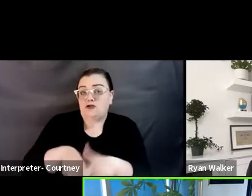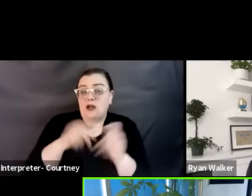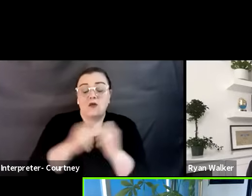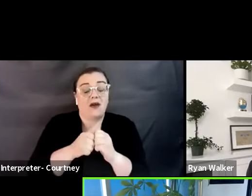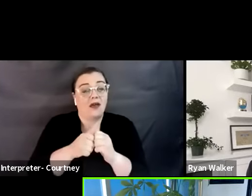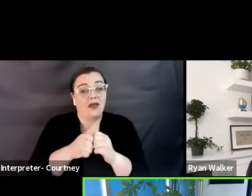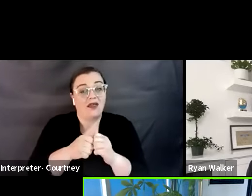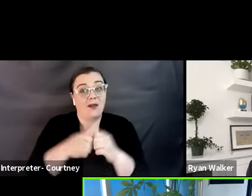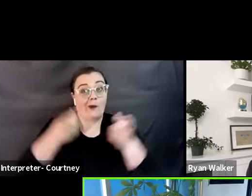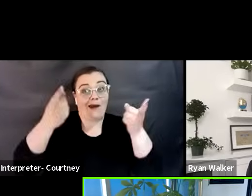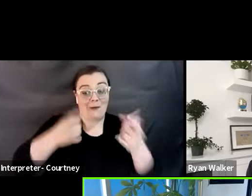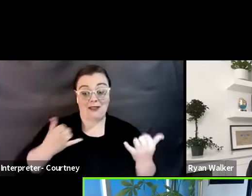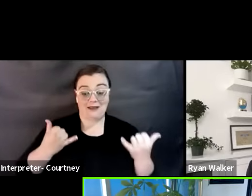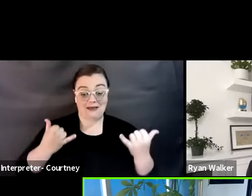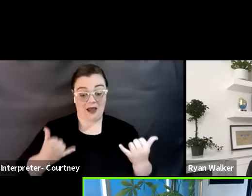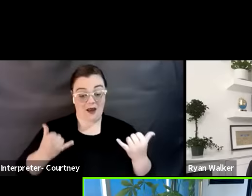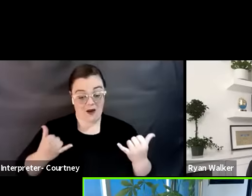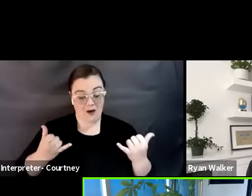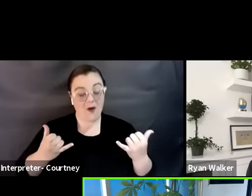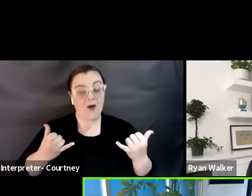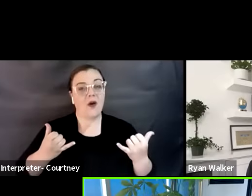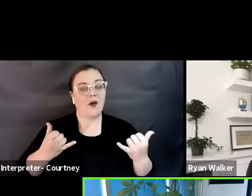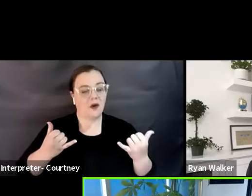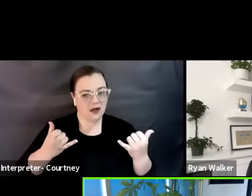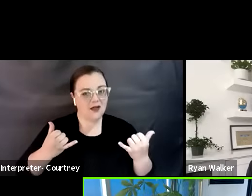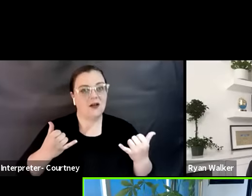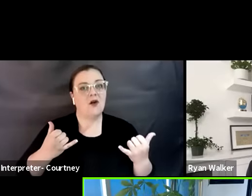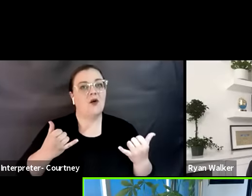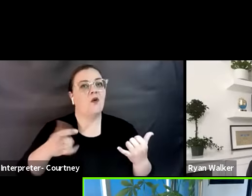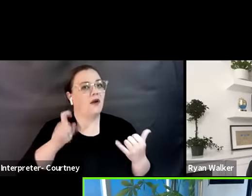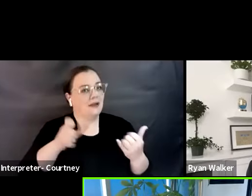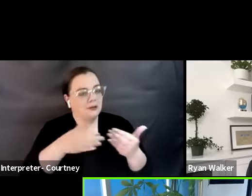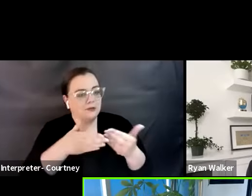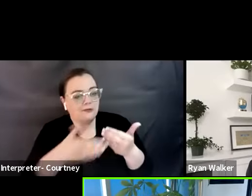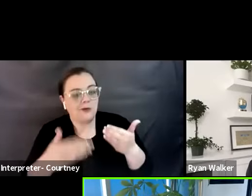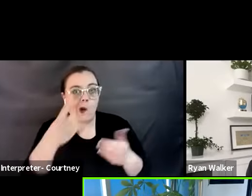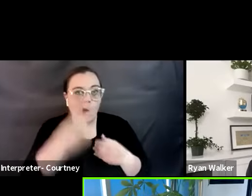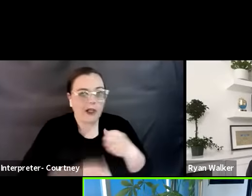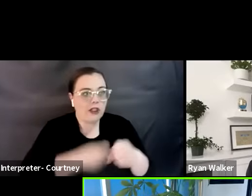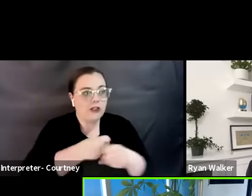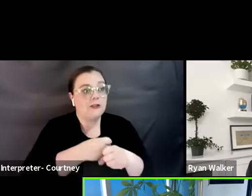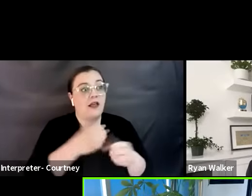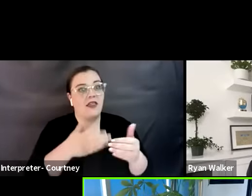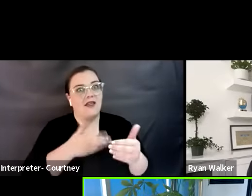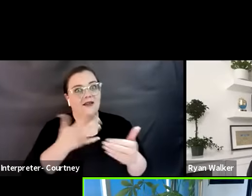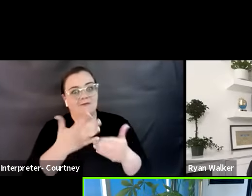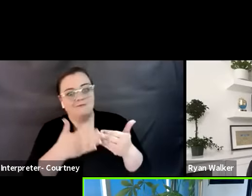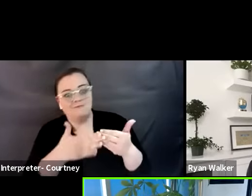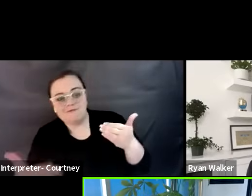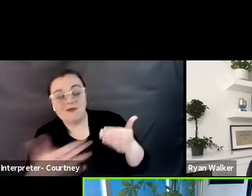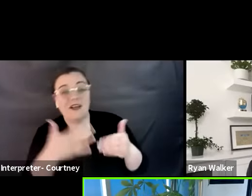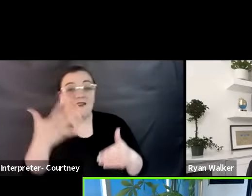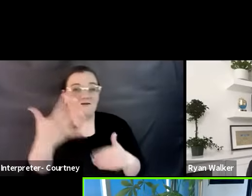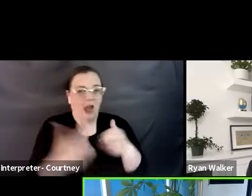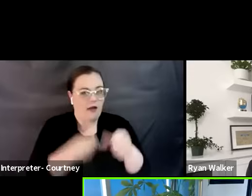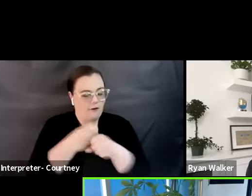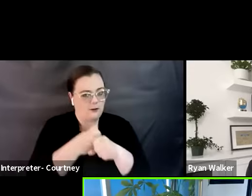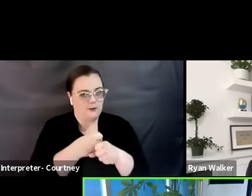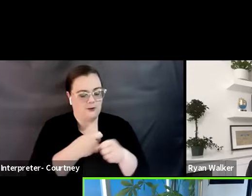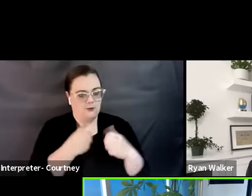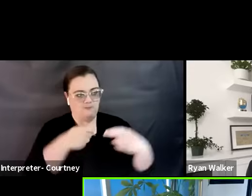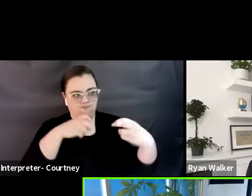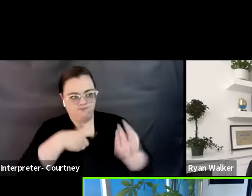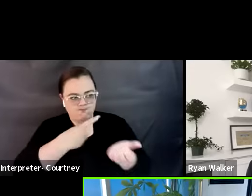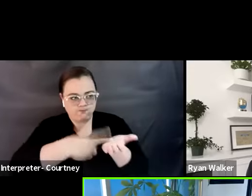in the here and now. What do we have to do within a year? What do we have to do within 5 years? That's like our goal pretty much for every client